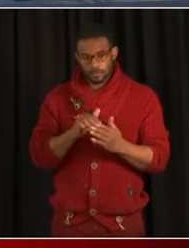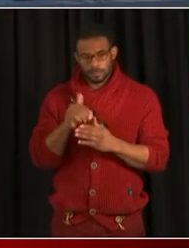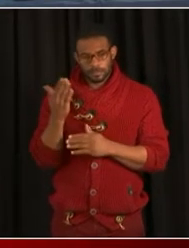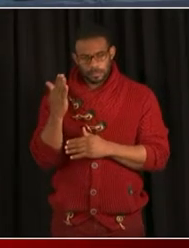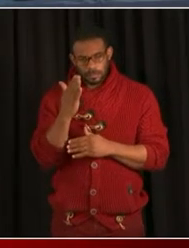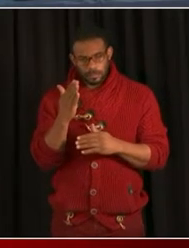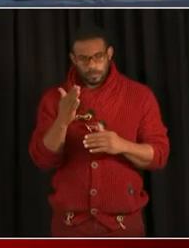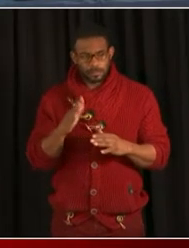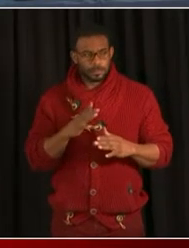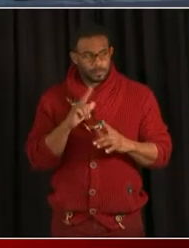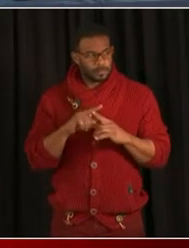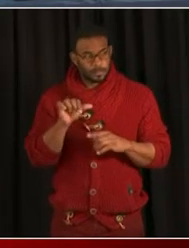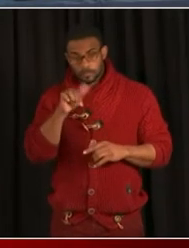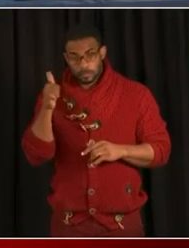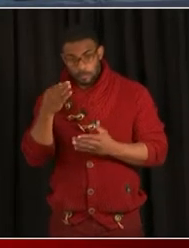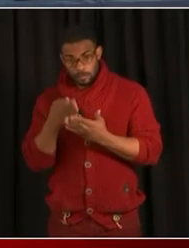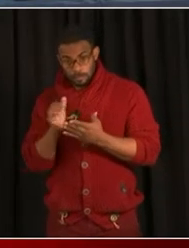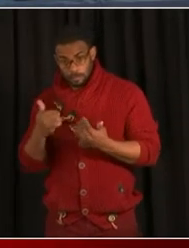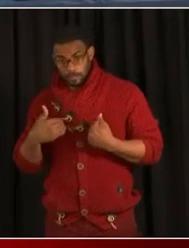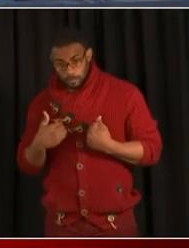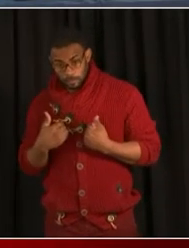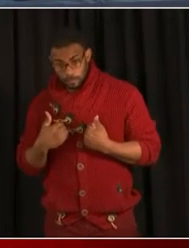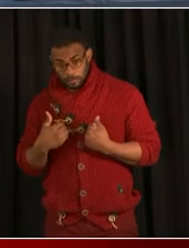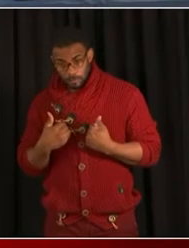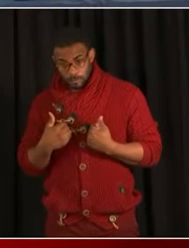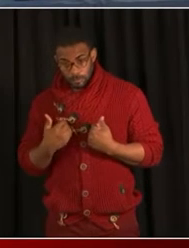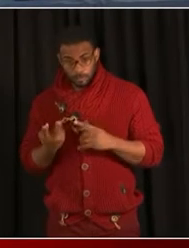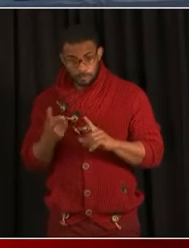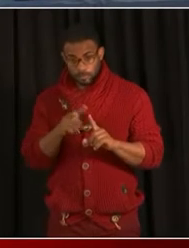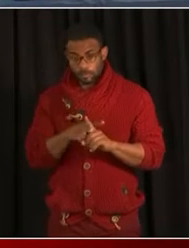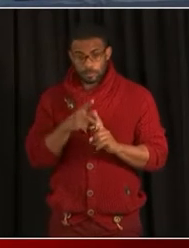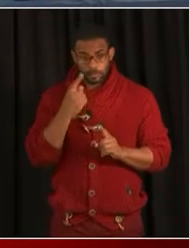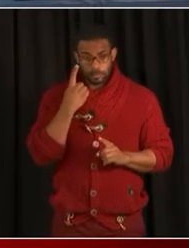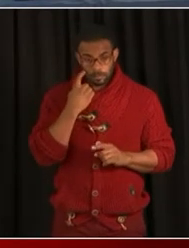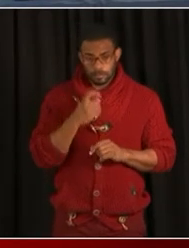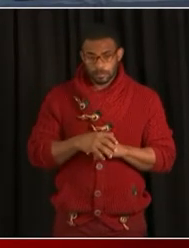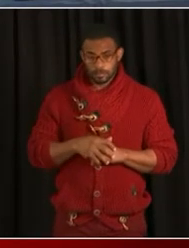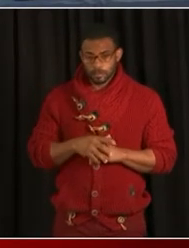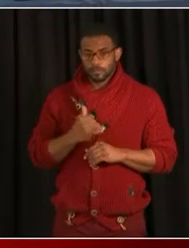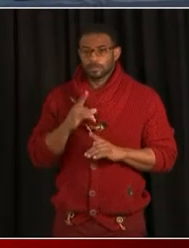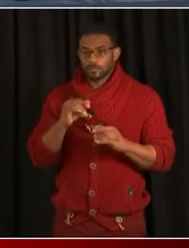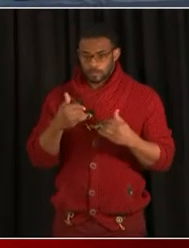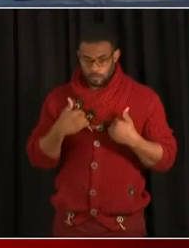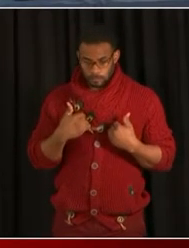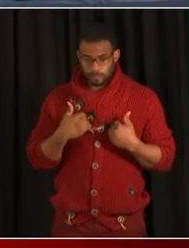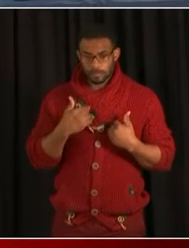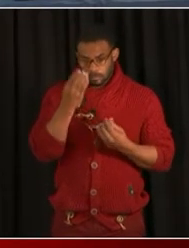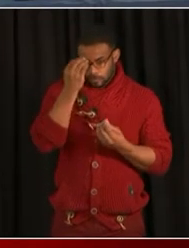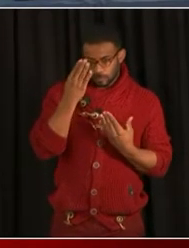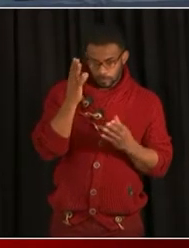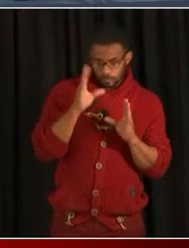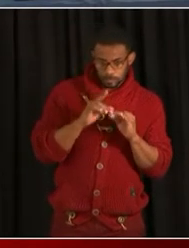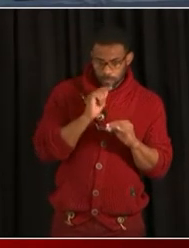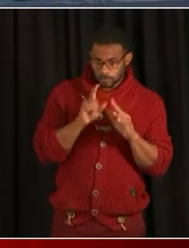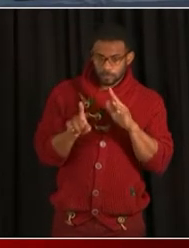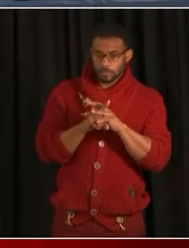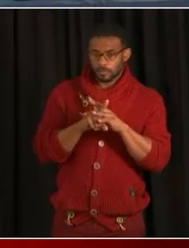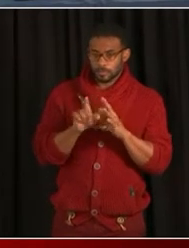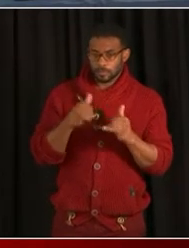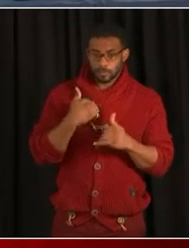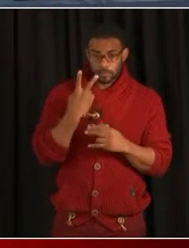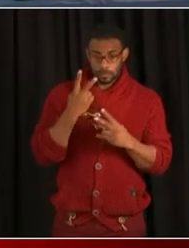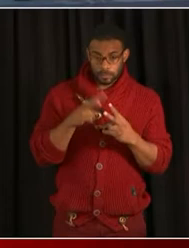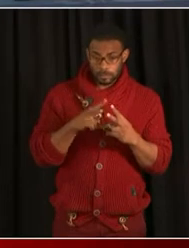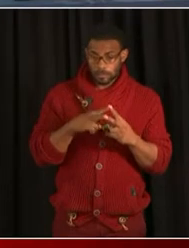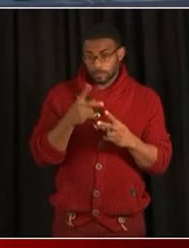in similar fashion to the other funds that we have rolled out recently, we do have information sessions that are coming up. We